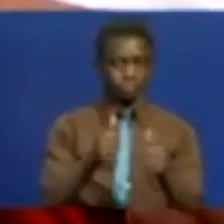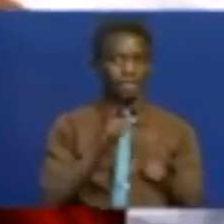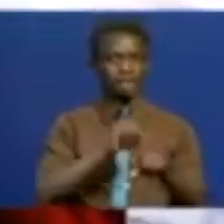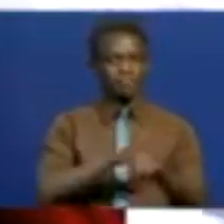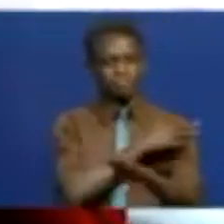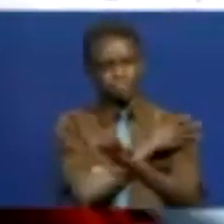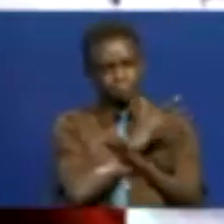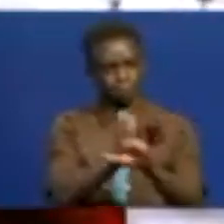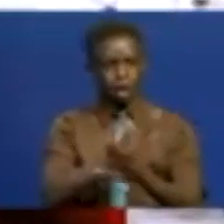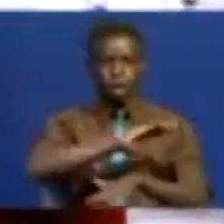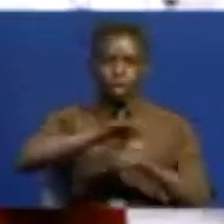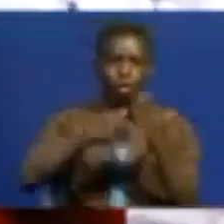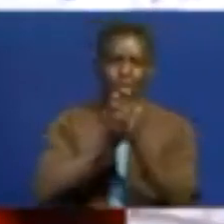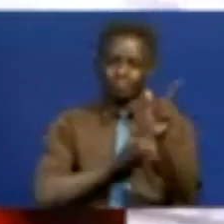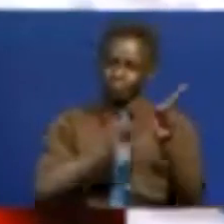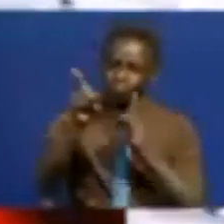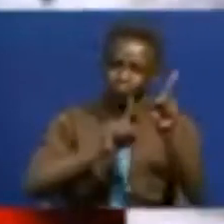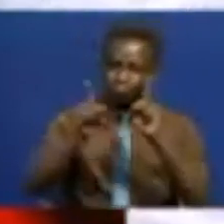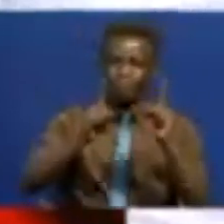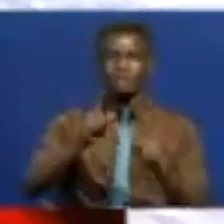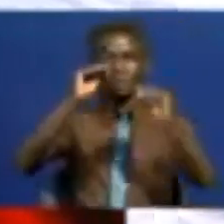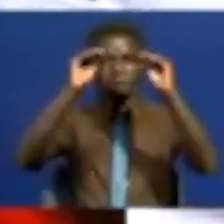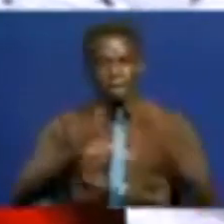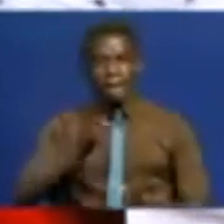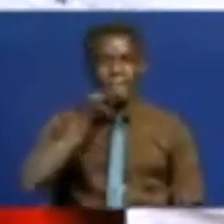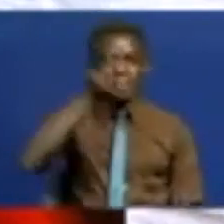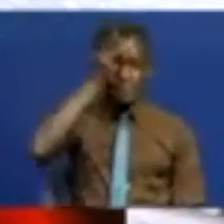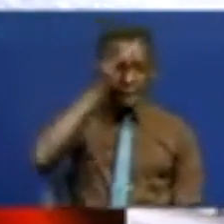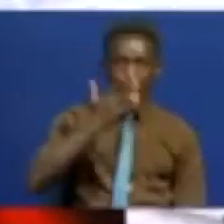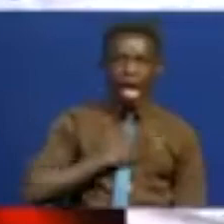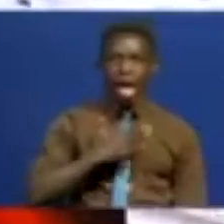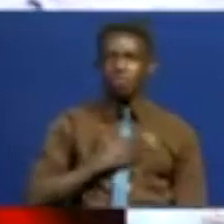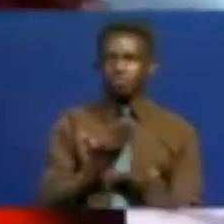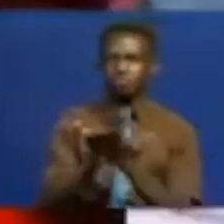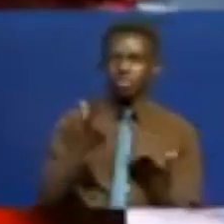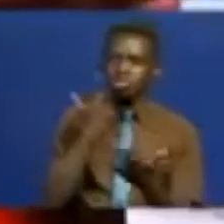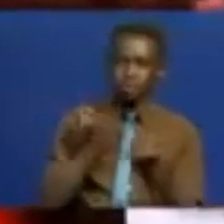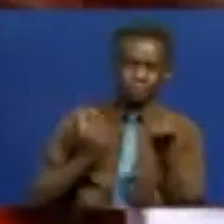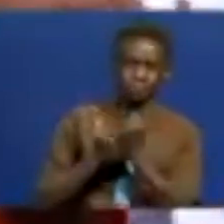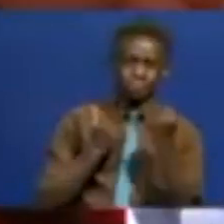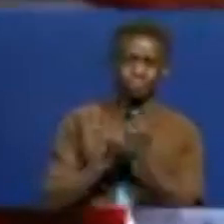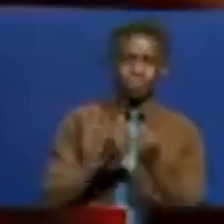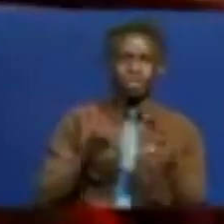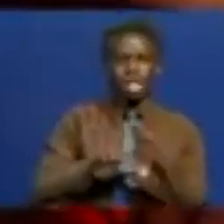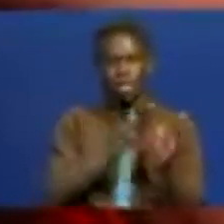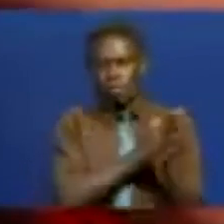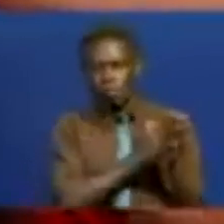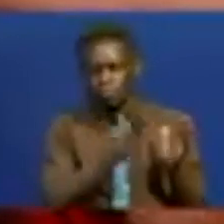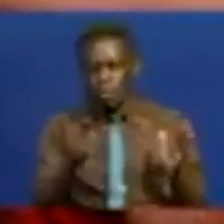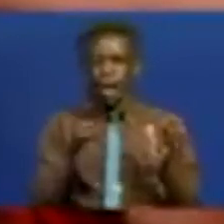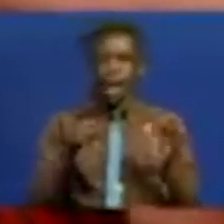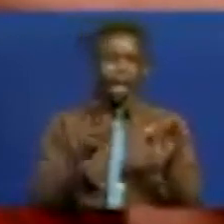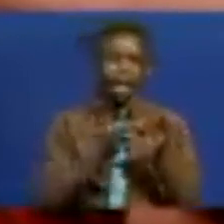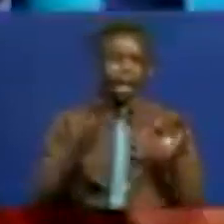Our teachers, our parents, our siblings, even our fellow classmates have been supportive during this whole journey, and we thank them truly. We couldn't have